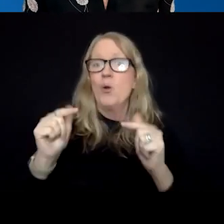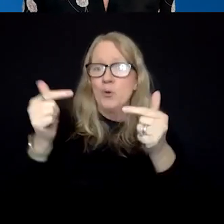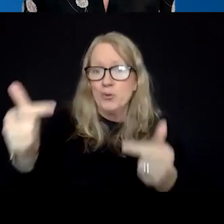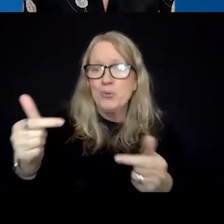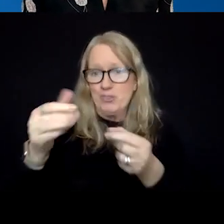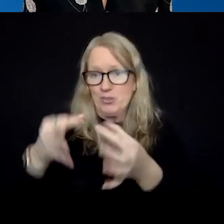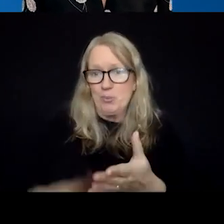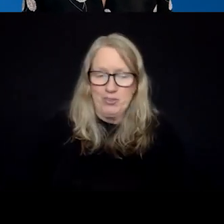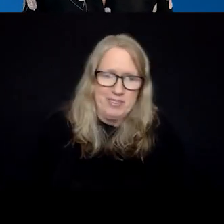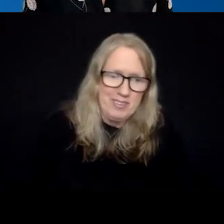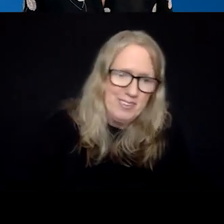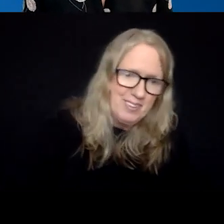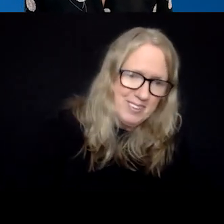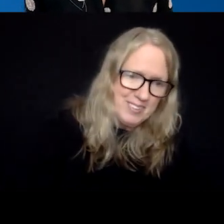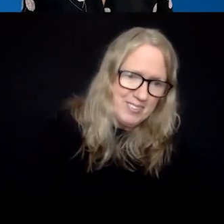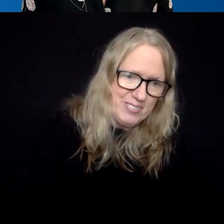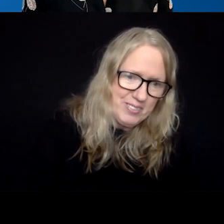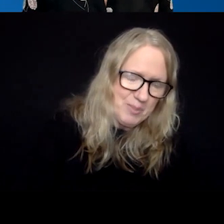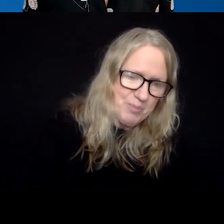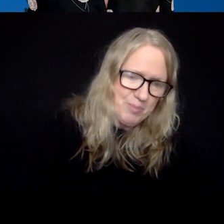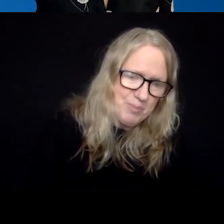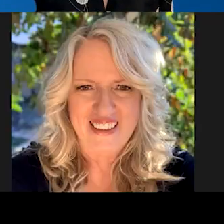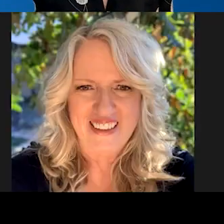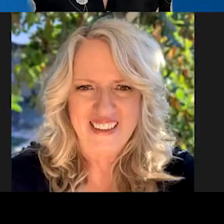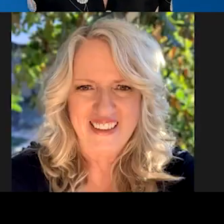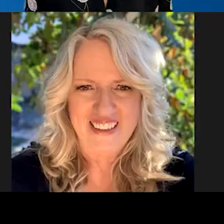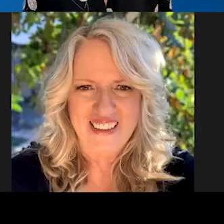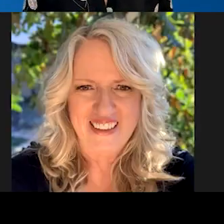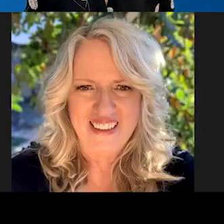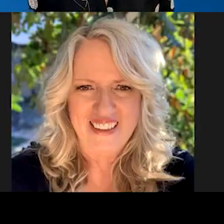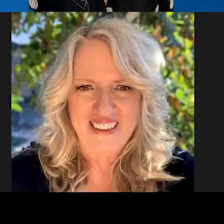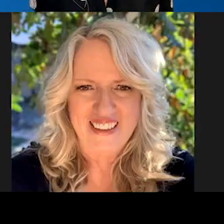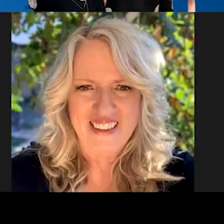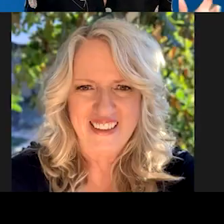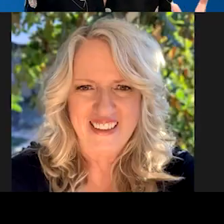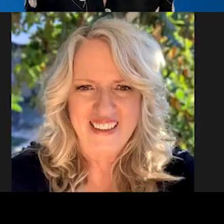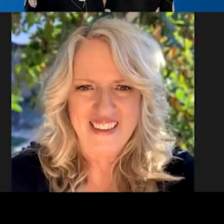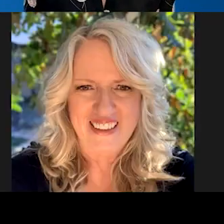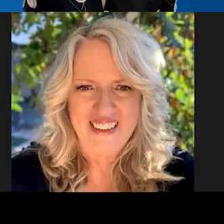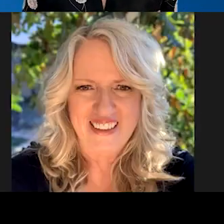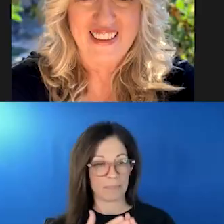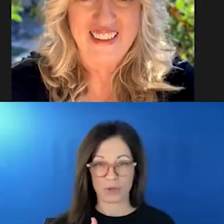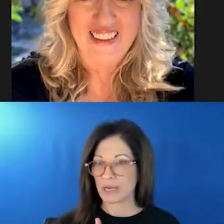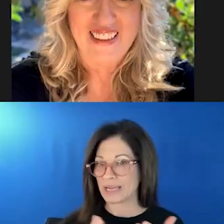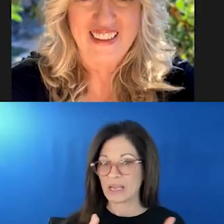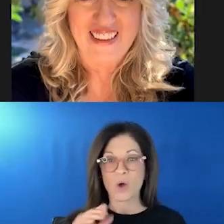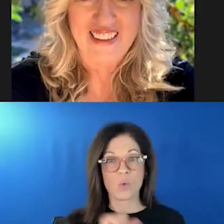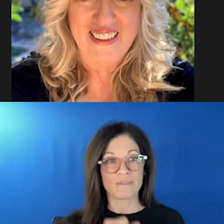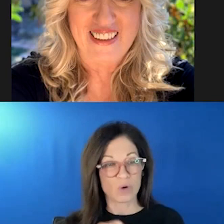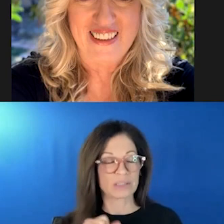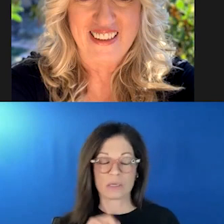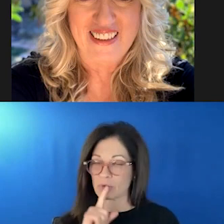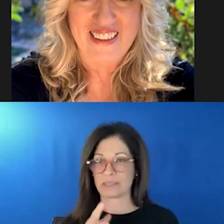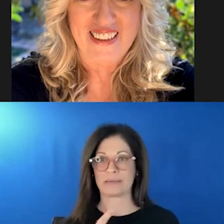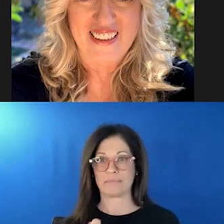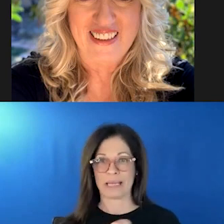got a workforce challenge in our country. In home and community-based services, workforce remains the paramount challenge